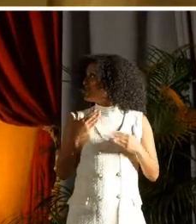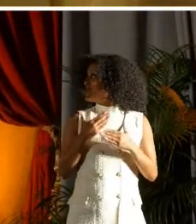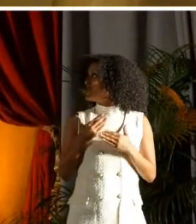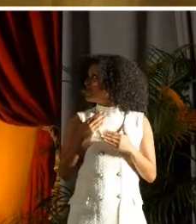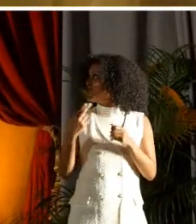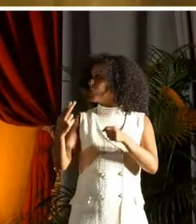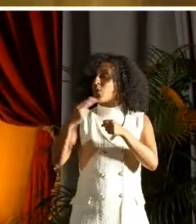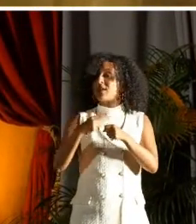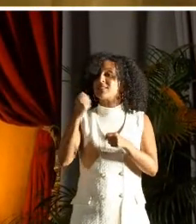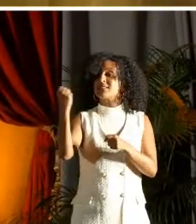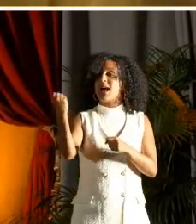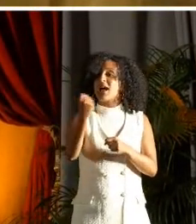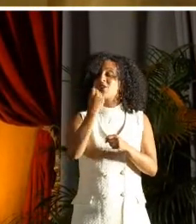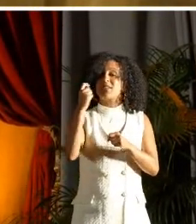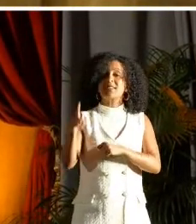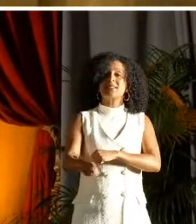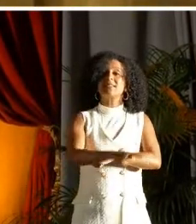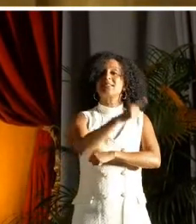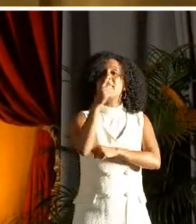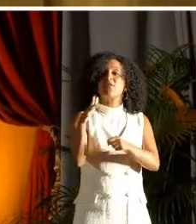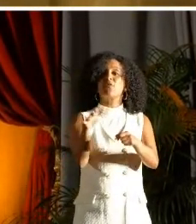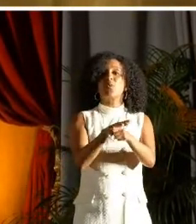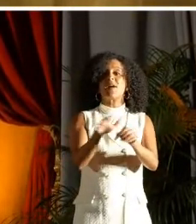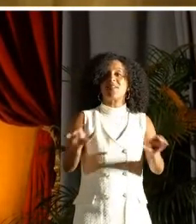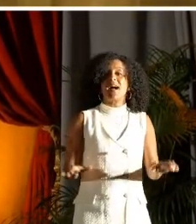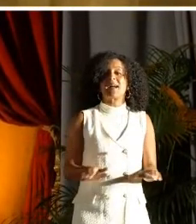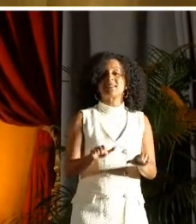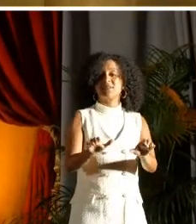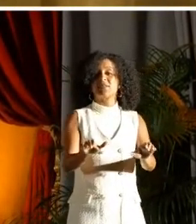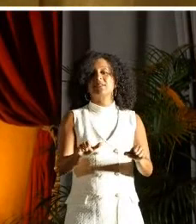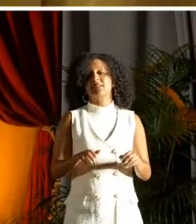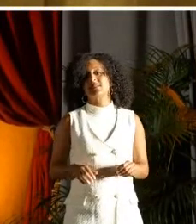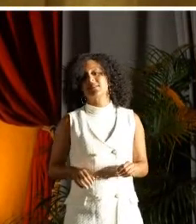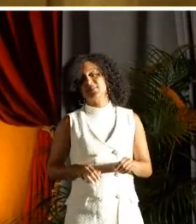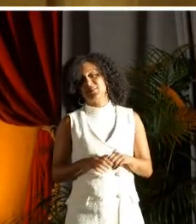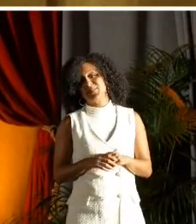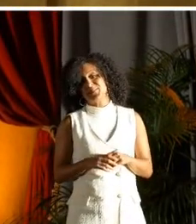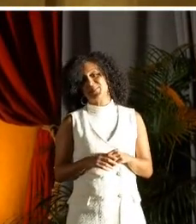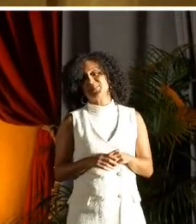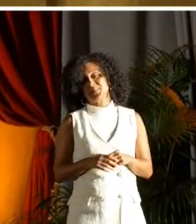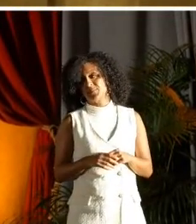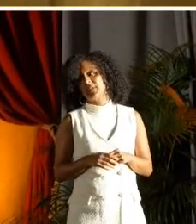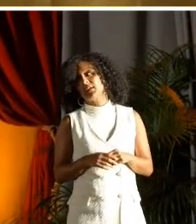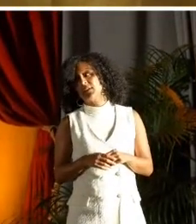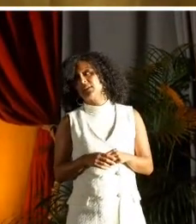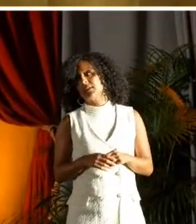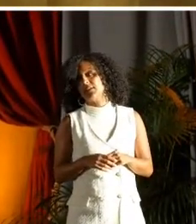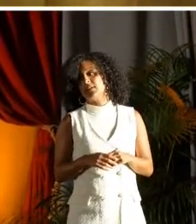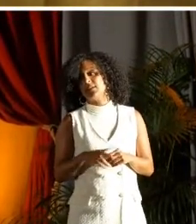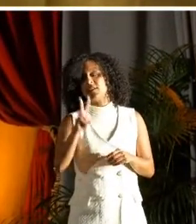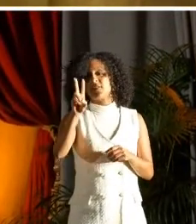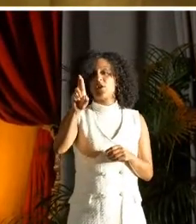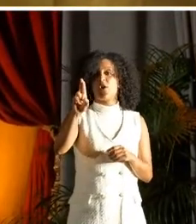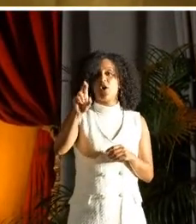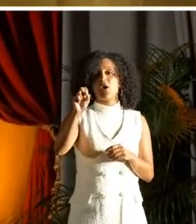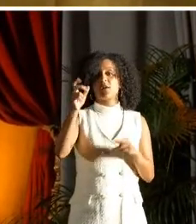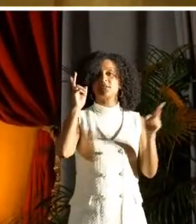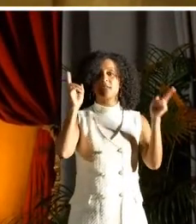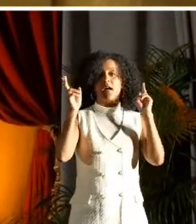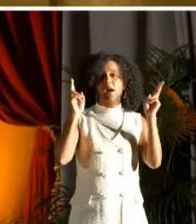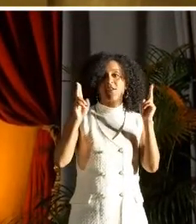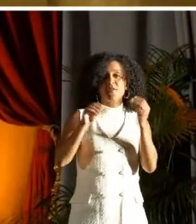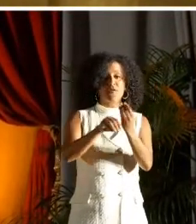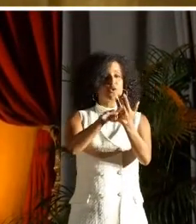us. Saturday is a day full of activities at Eaton. A VR salon, virtual